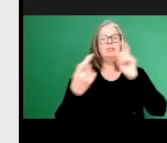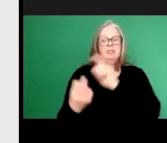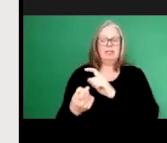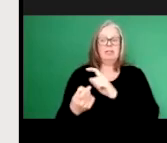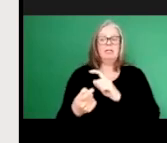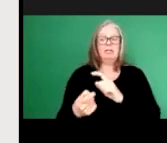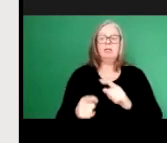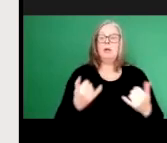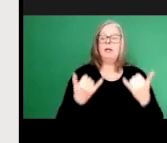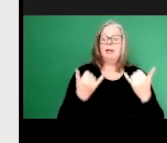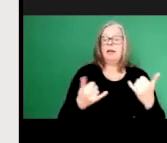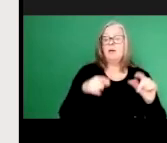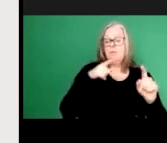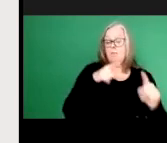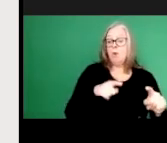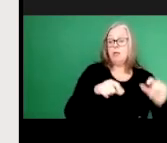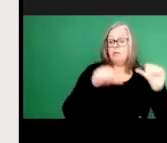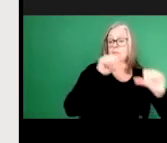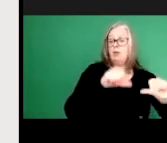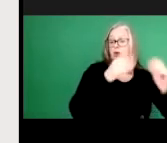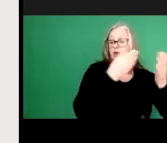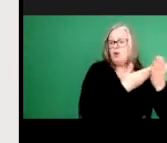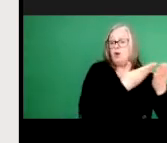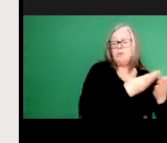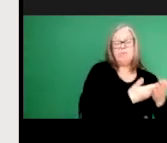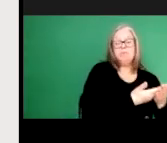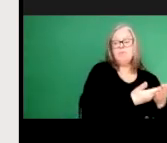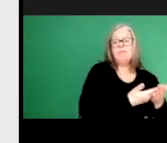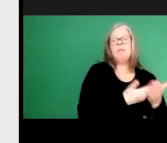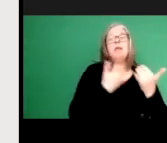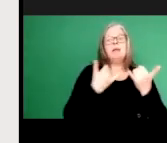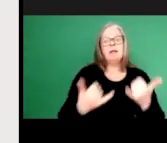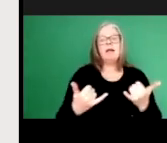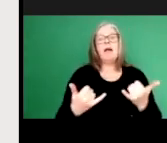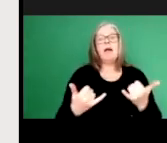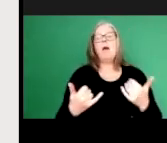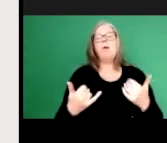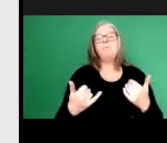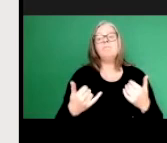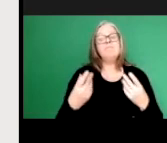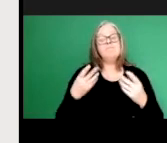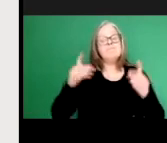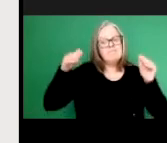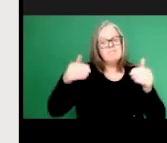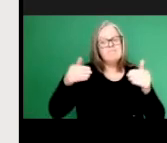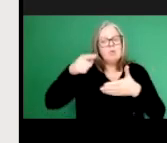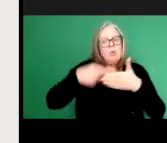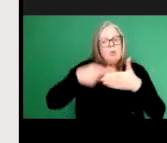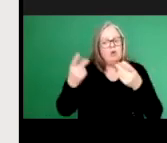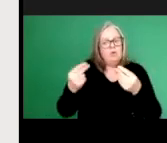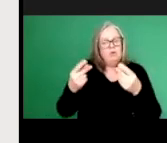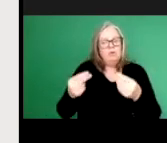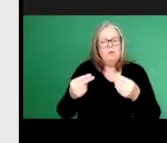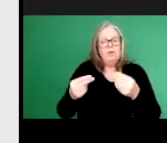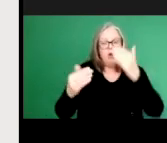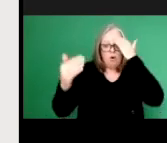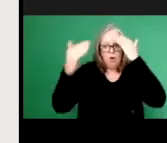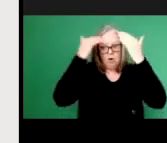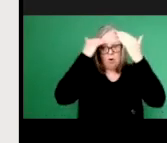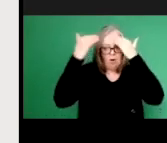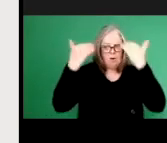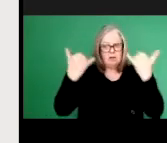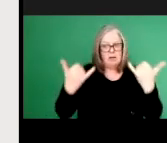empirical documentation, um, but about sort of what to do, um, with that, um, knowledge and how